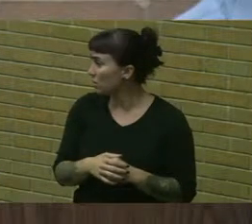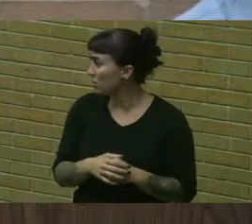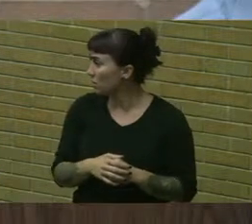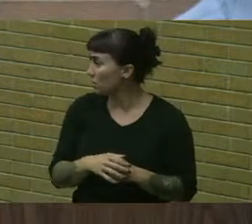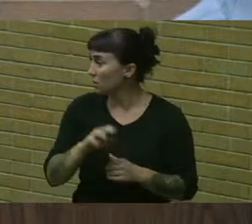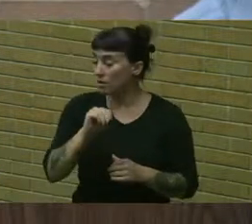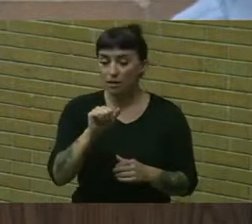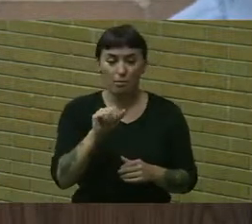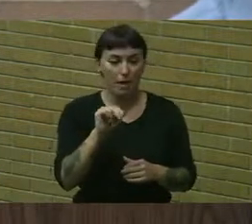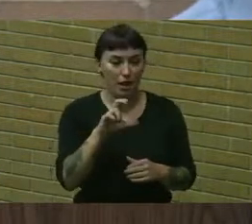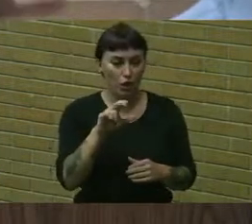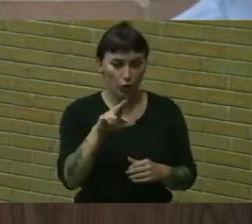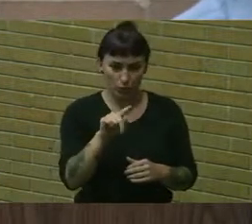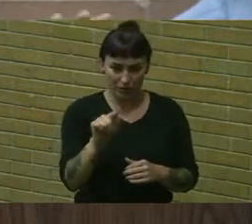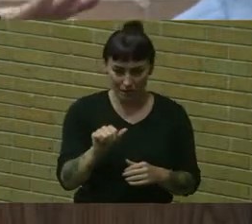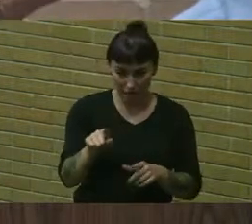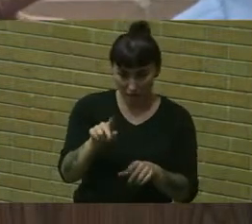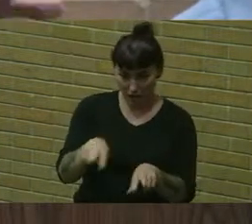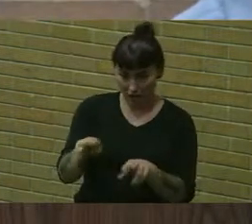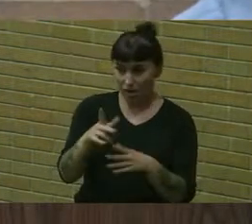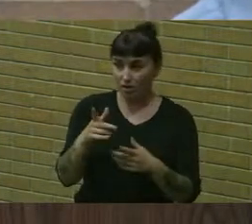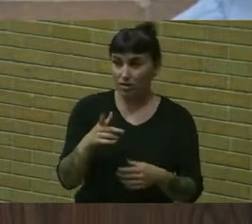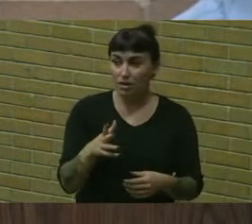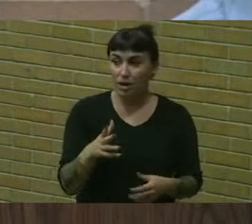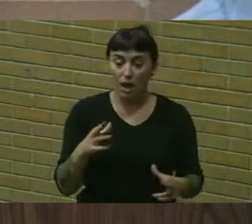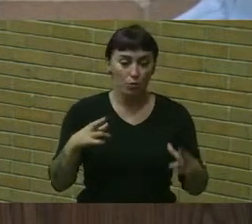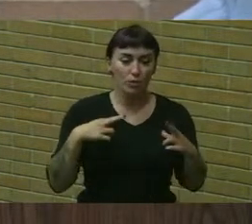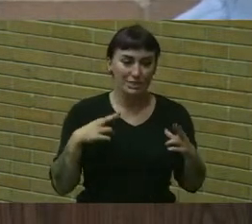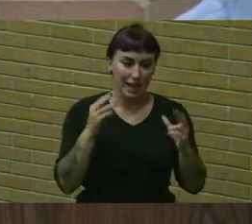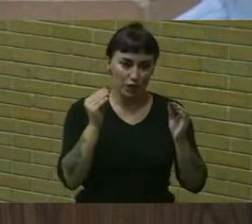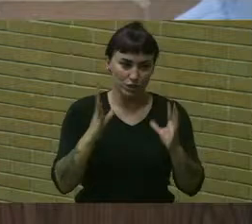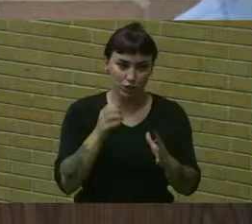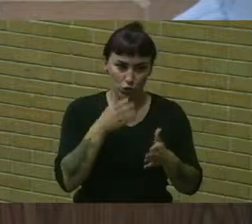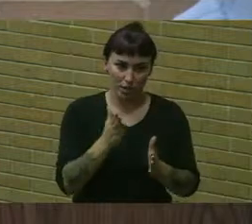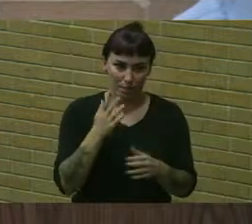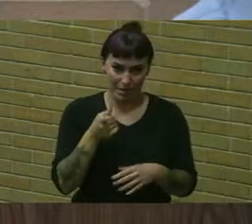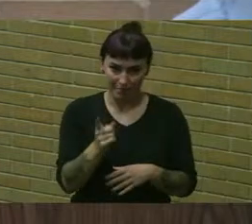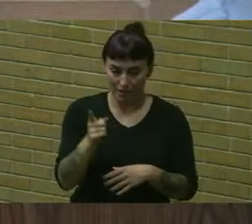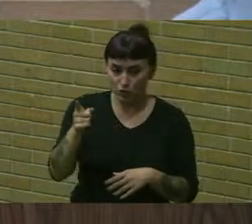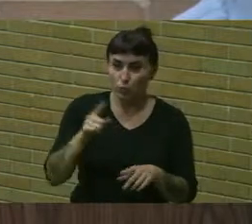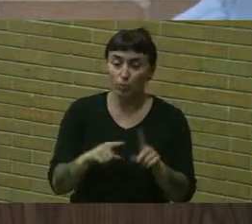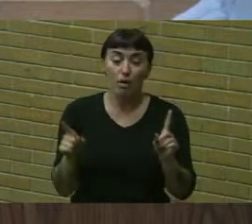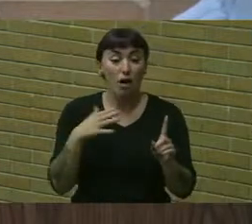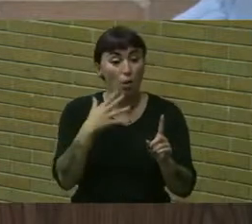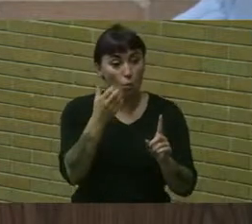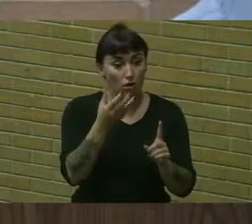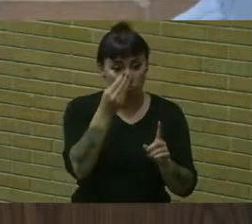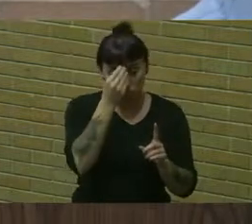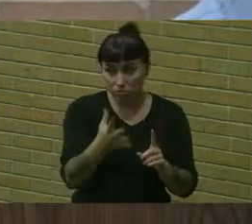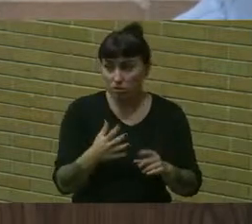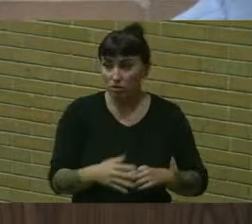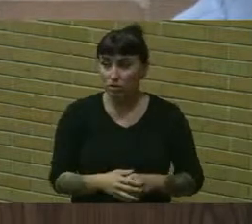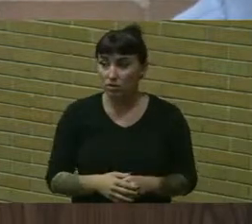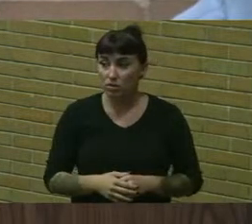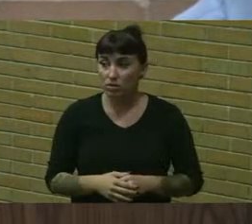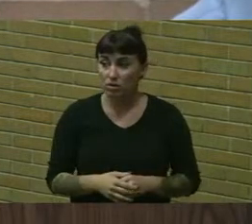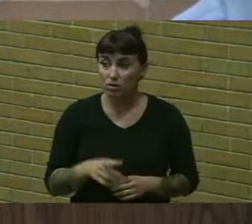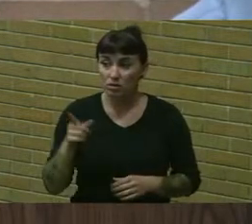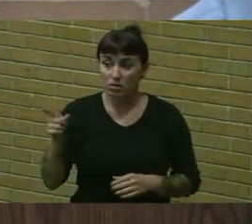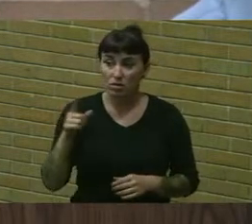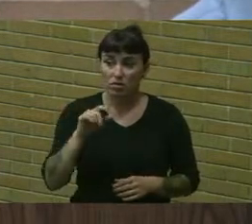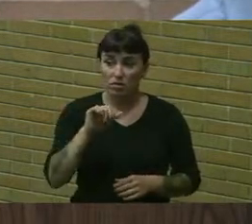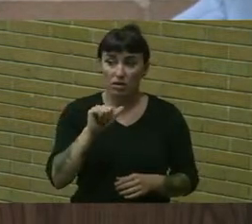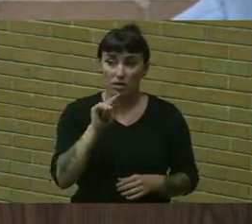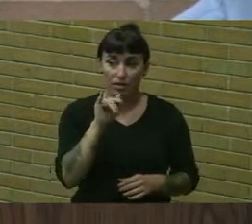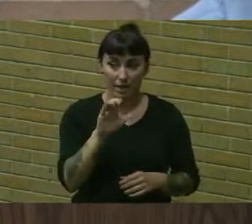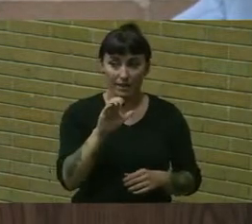Mancuso. Yes, thank you. I'm a retired teacher, so don't let me offend you. No. But I wanted to let you know that this is an edition of the